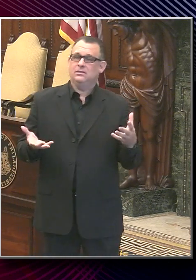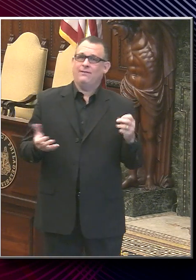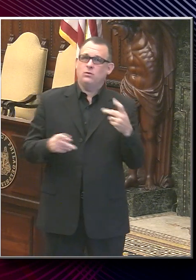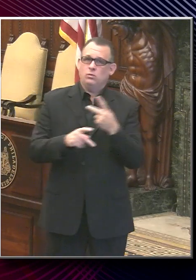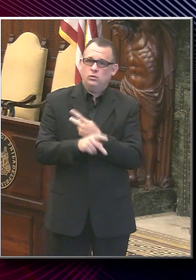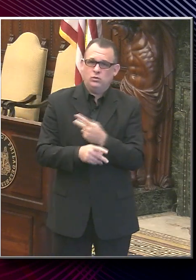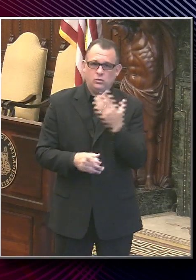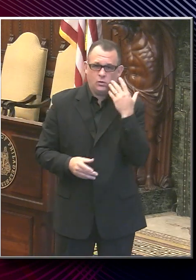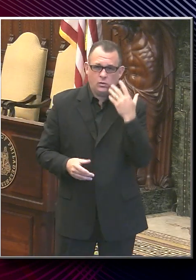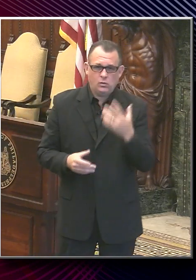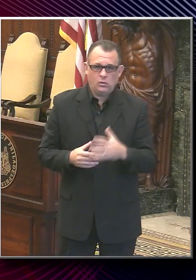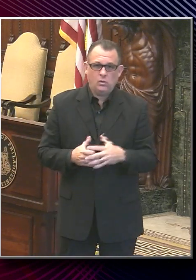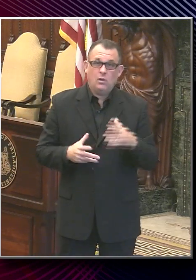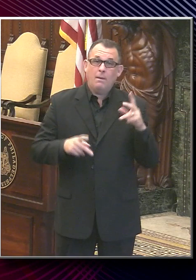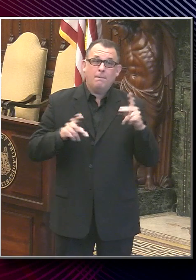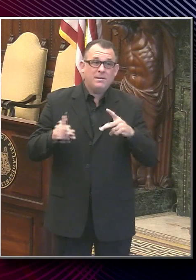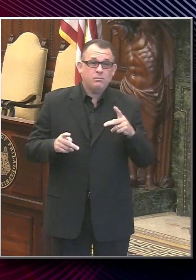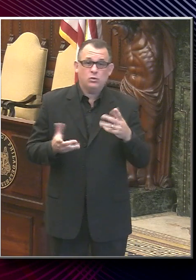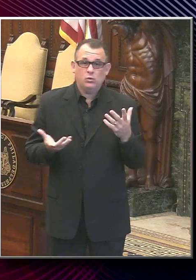are